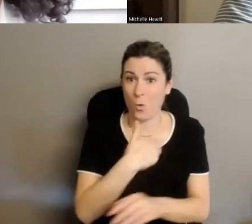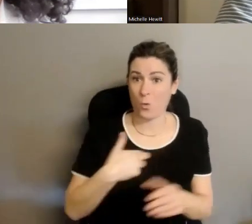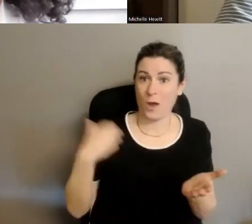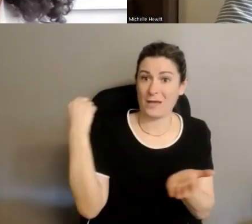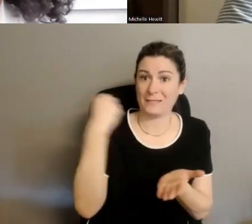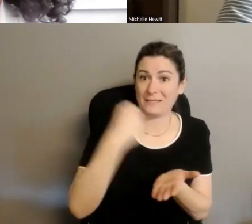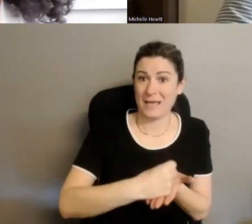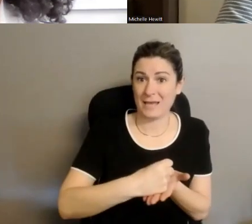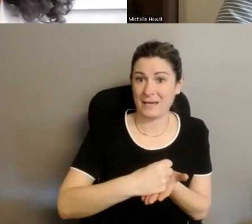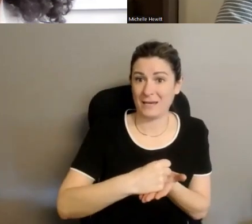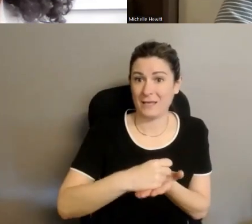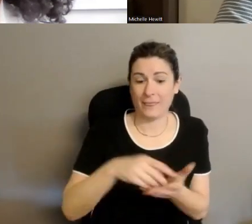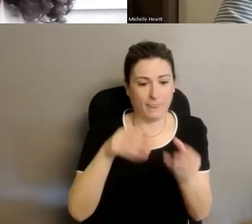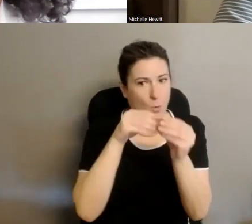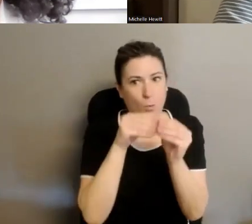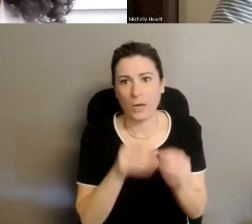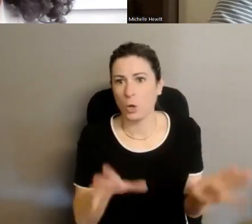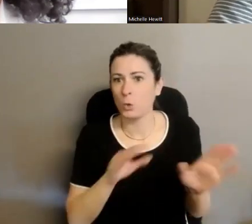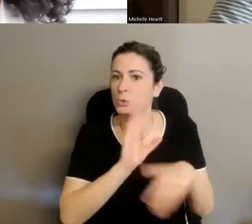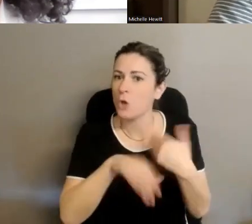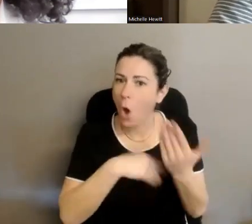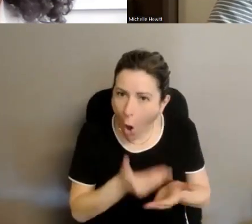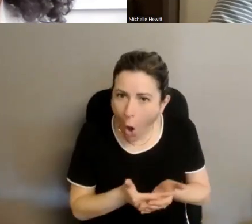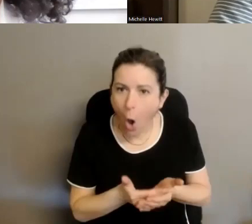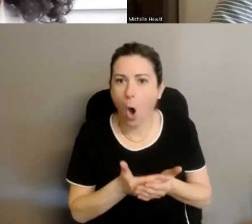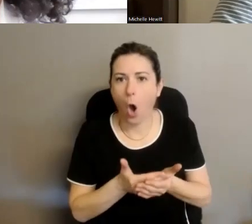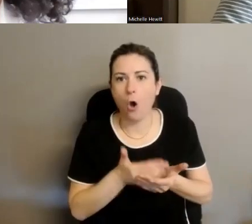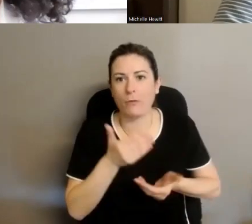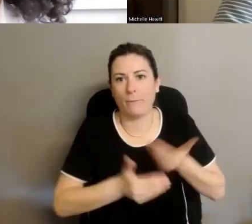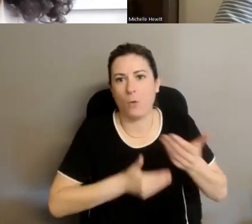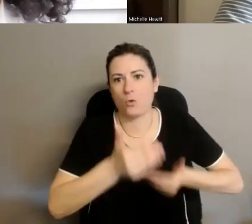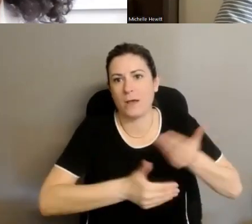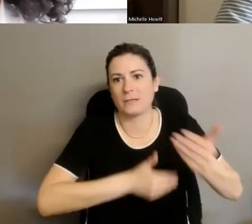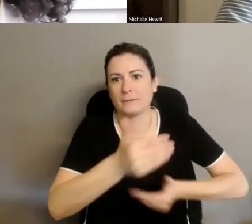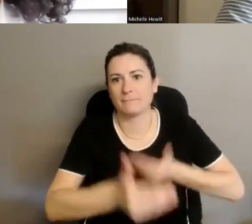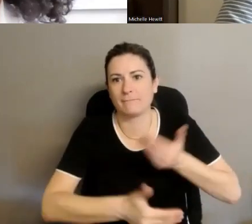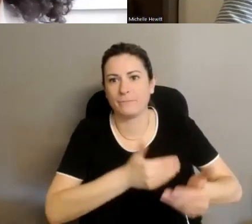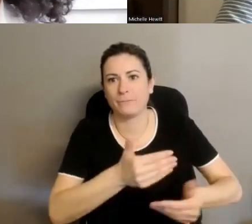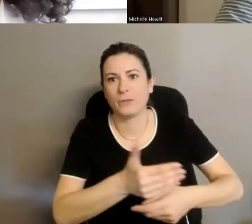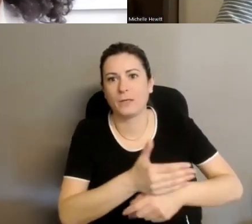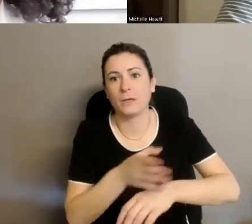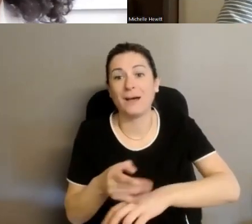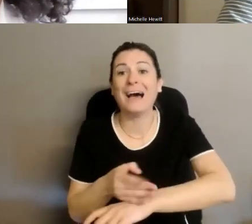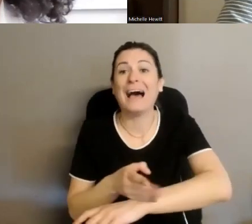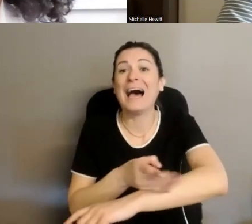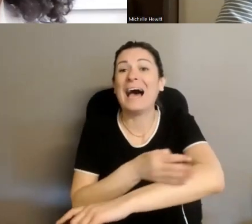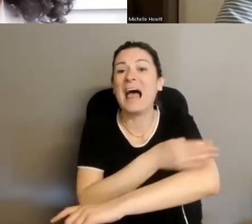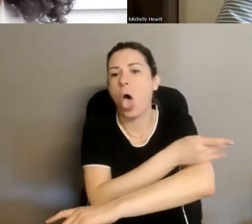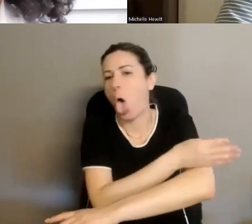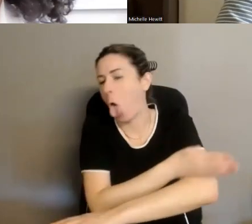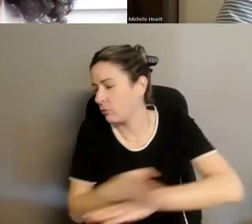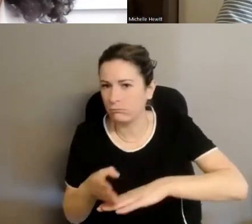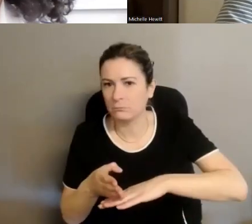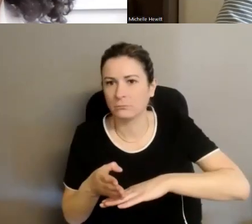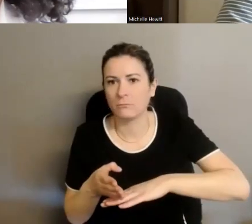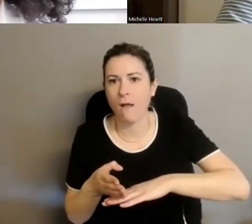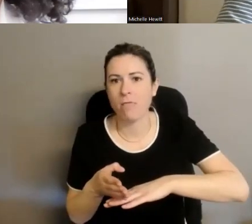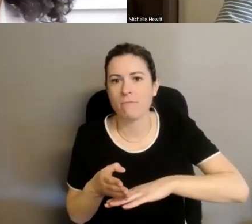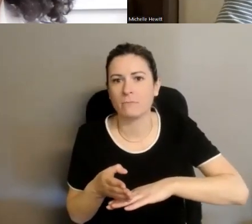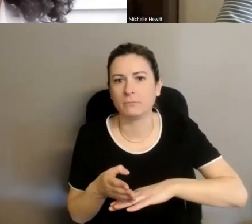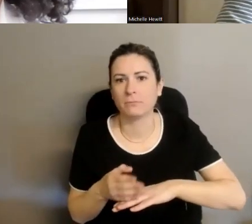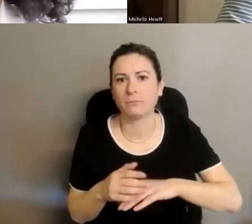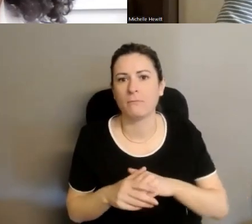have to hope that whichever government, we start again, right? We have to go all the way through the whole process. It's a